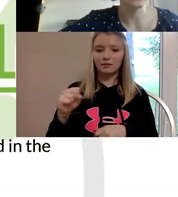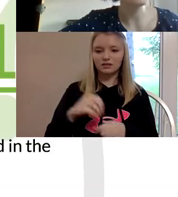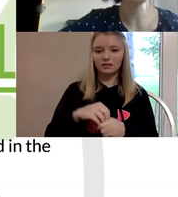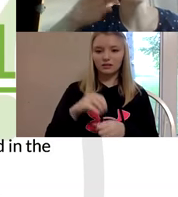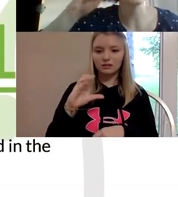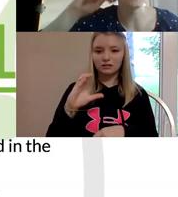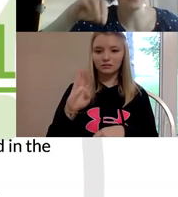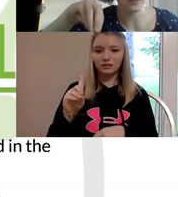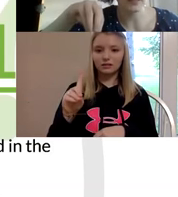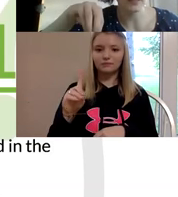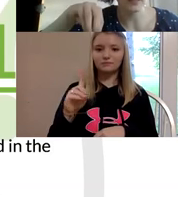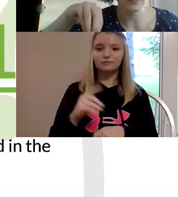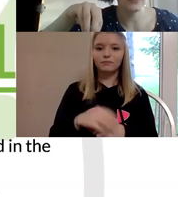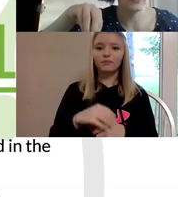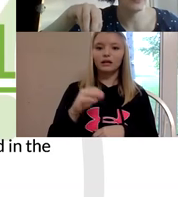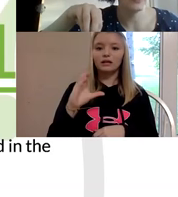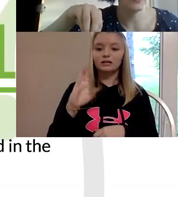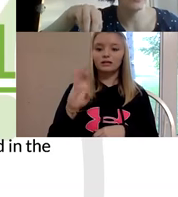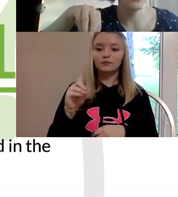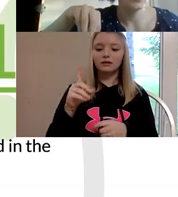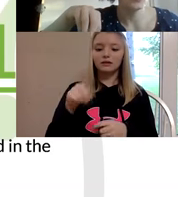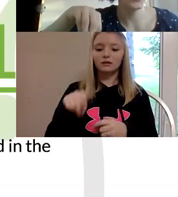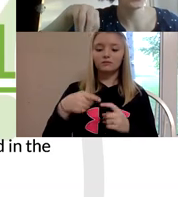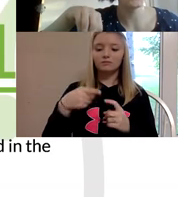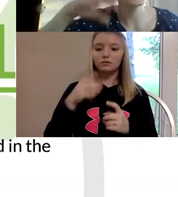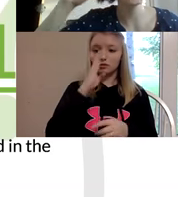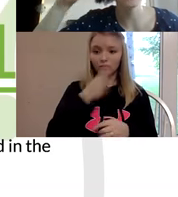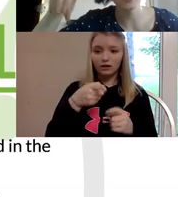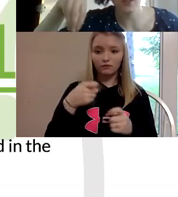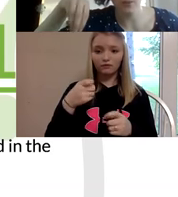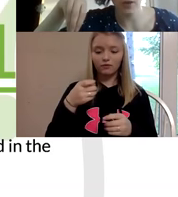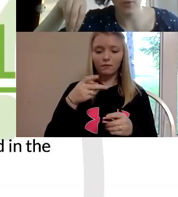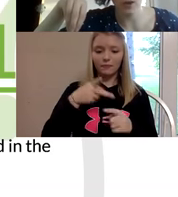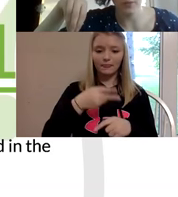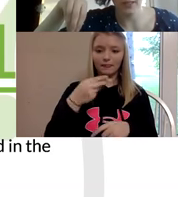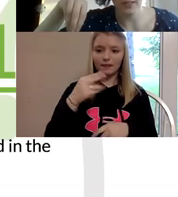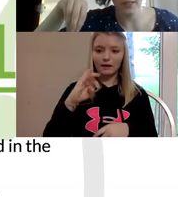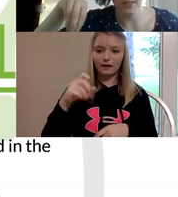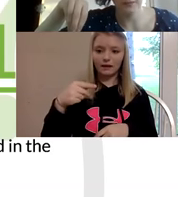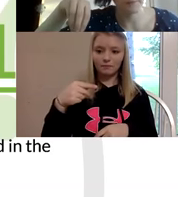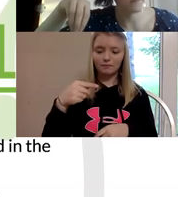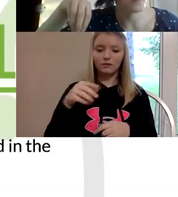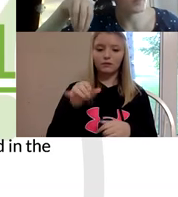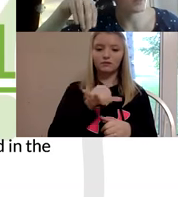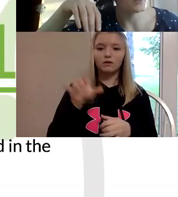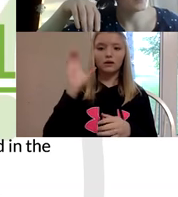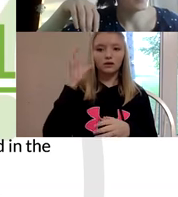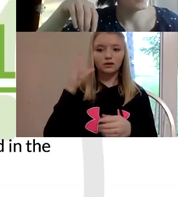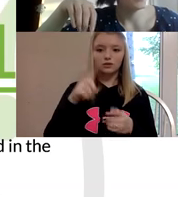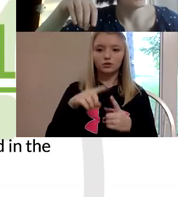derived directly from the hemp plant, which is a cousin to the marijuana plant.